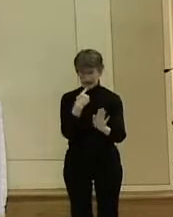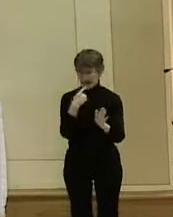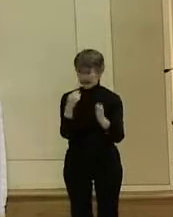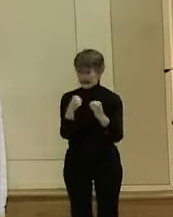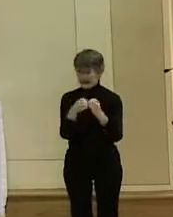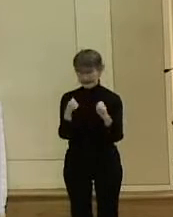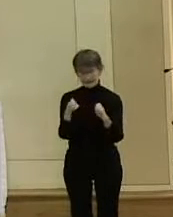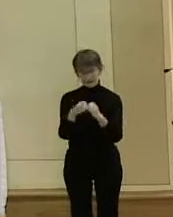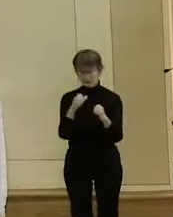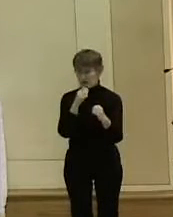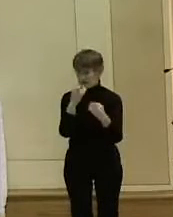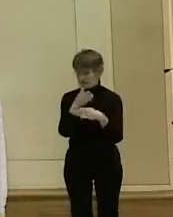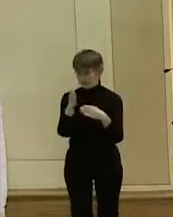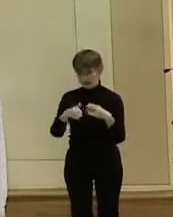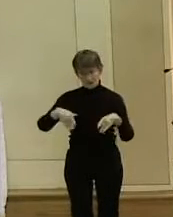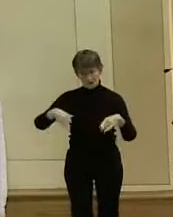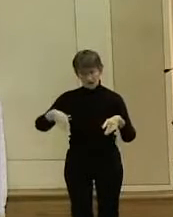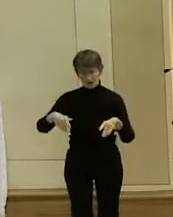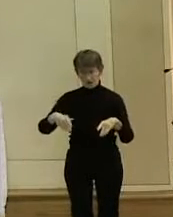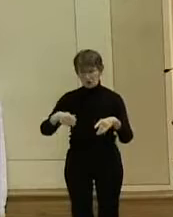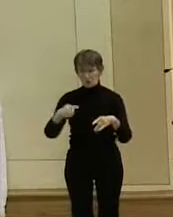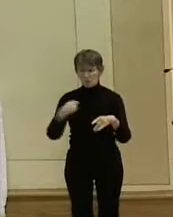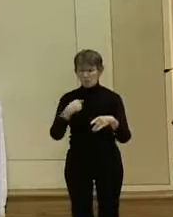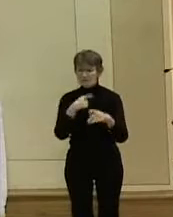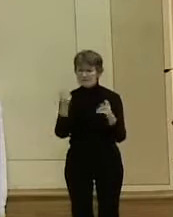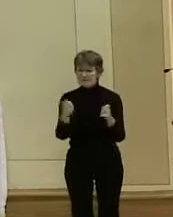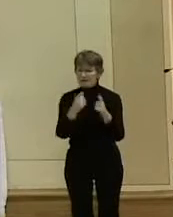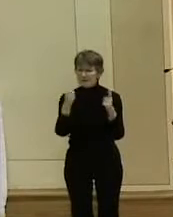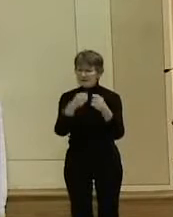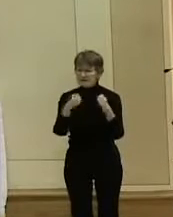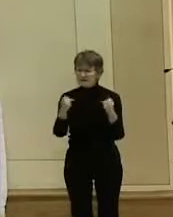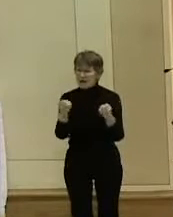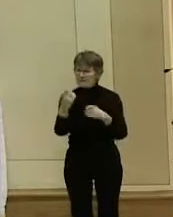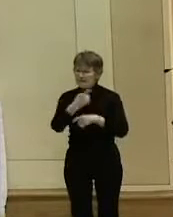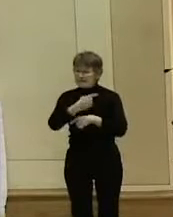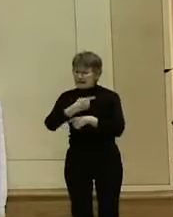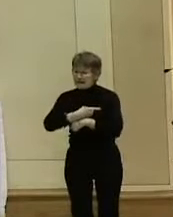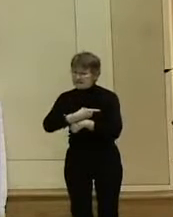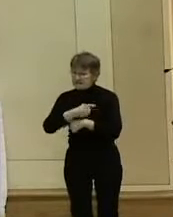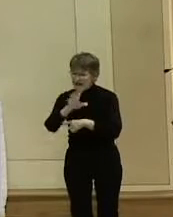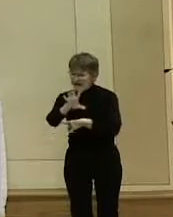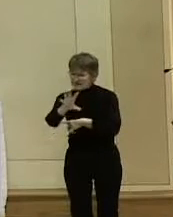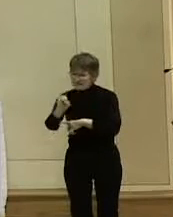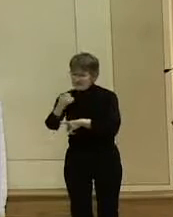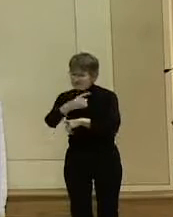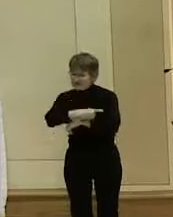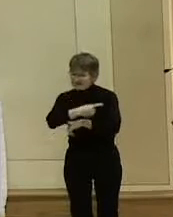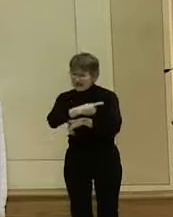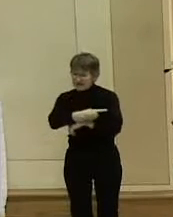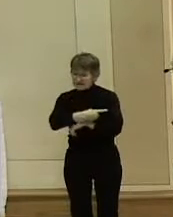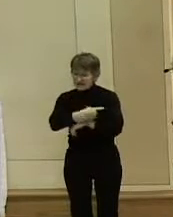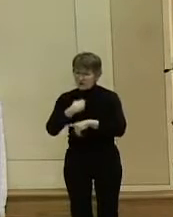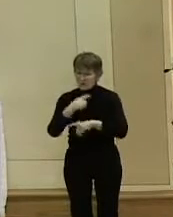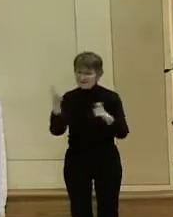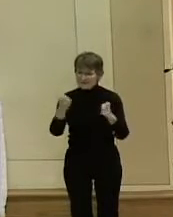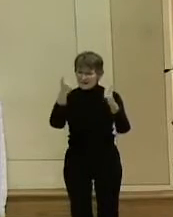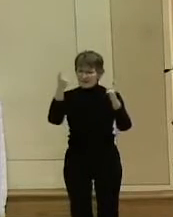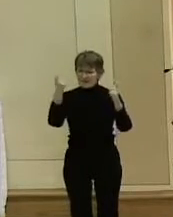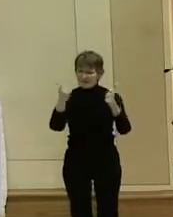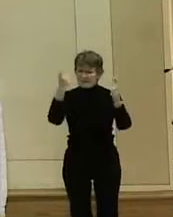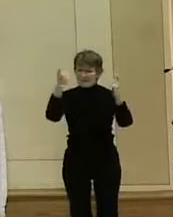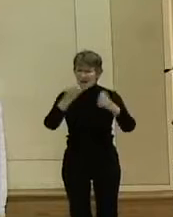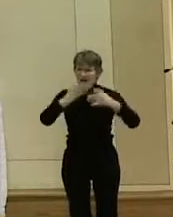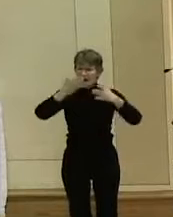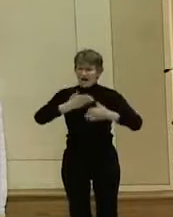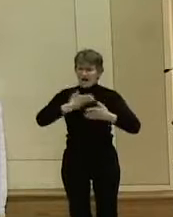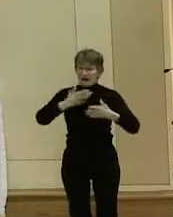50 wonderful days that we celebrate Jesus rising from the dead. And we celebrate this